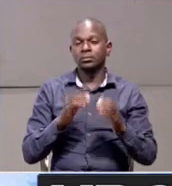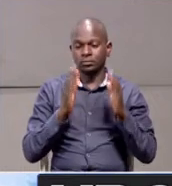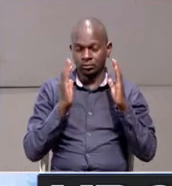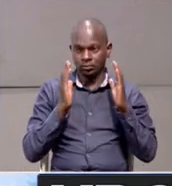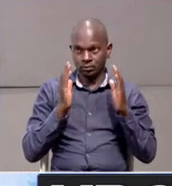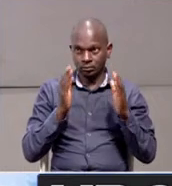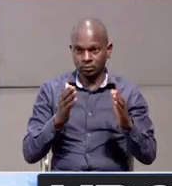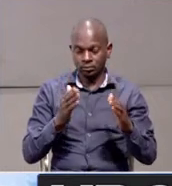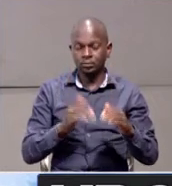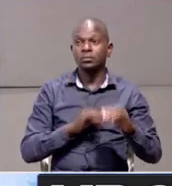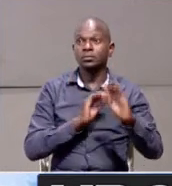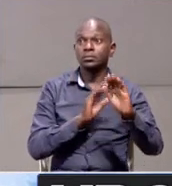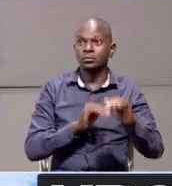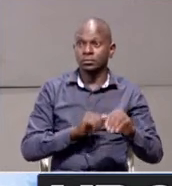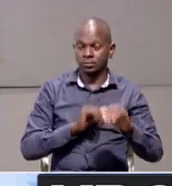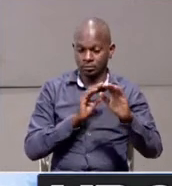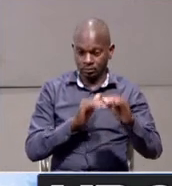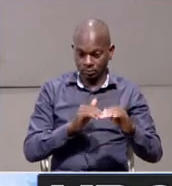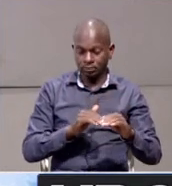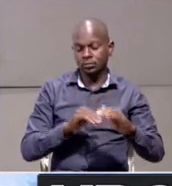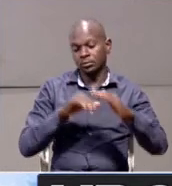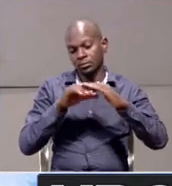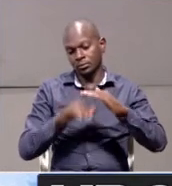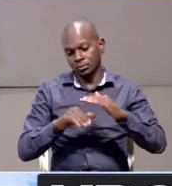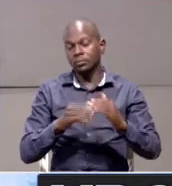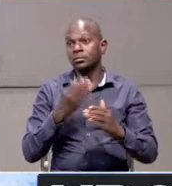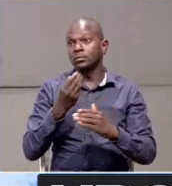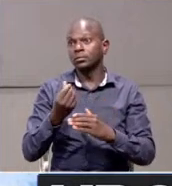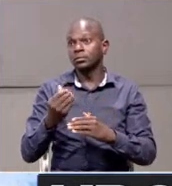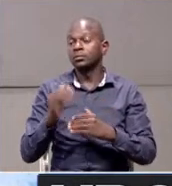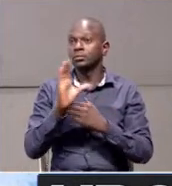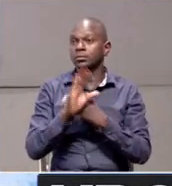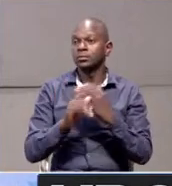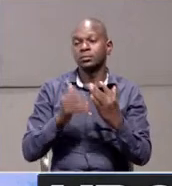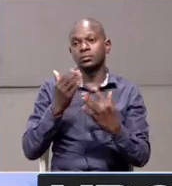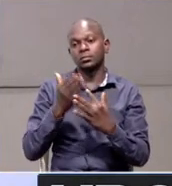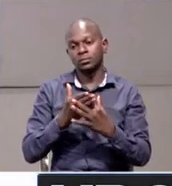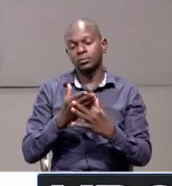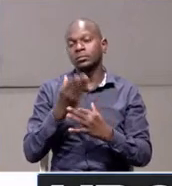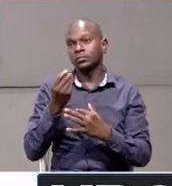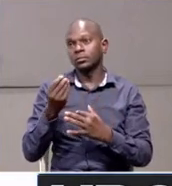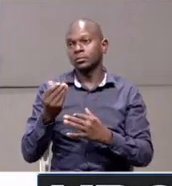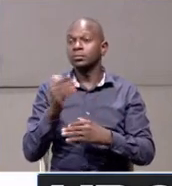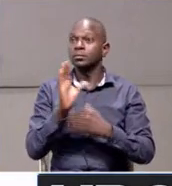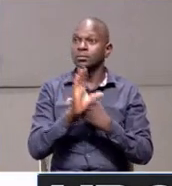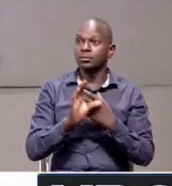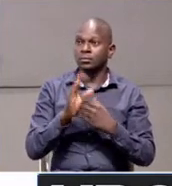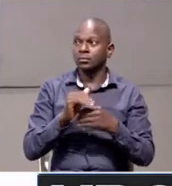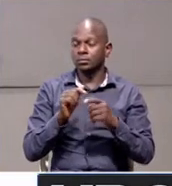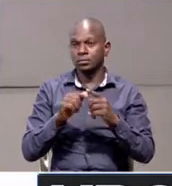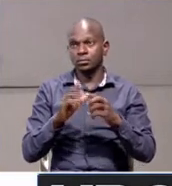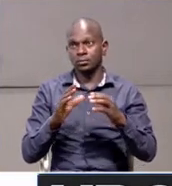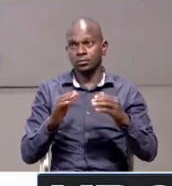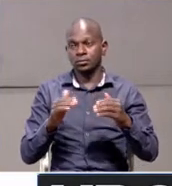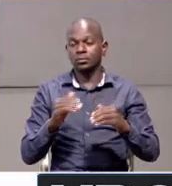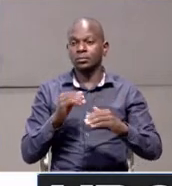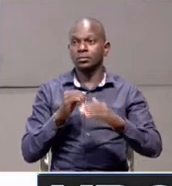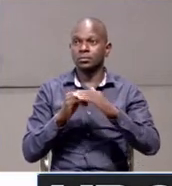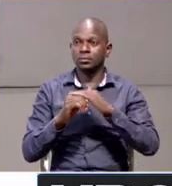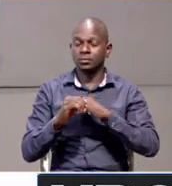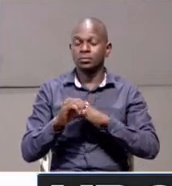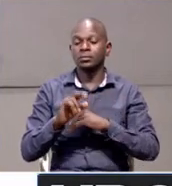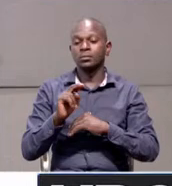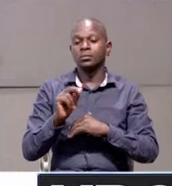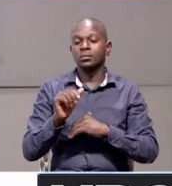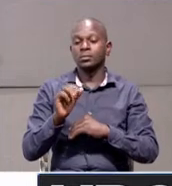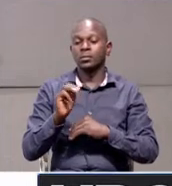from a predominantly peasant and low-income country to a competitive upper-middle-income status country. Now, Mountain St. Mary's College